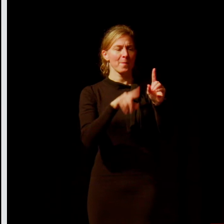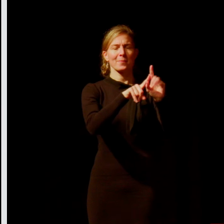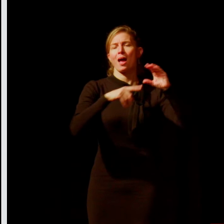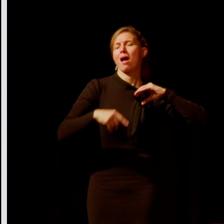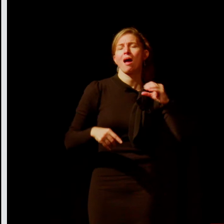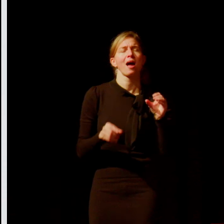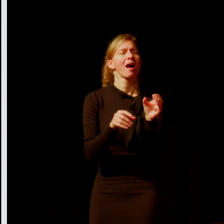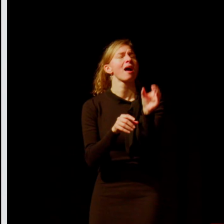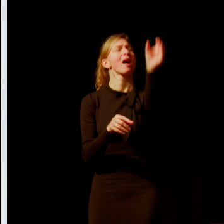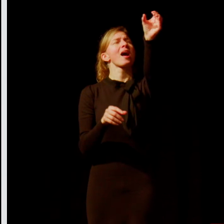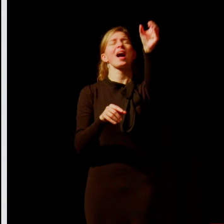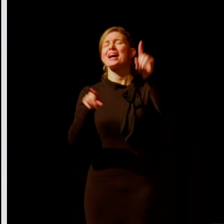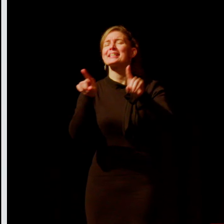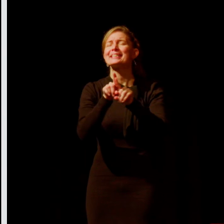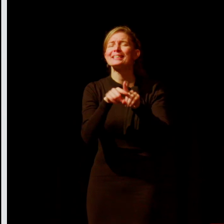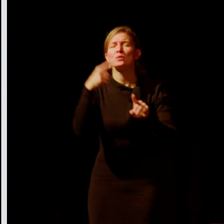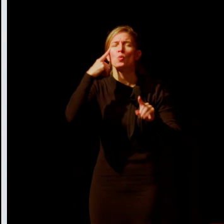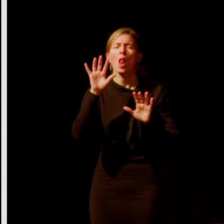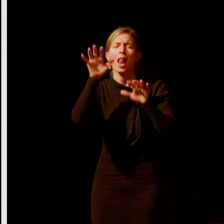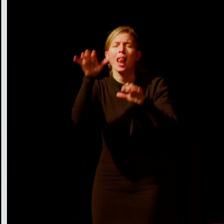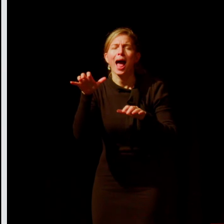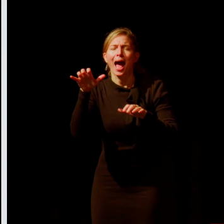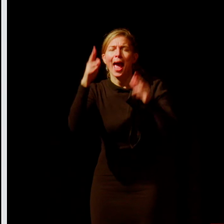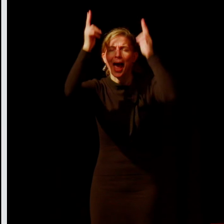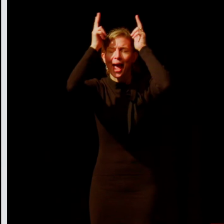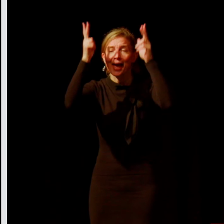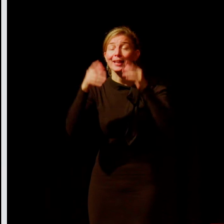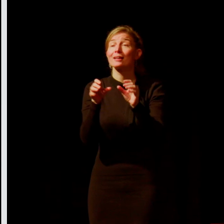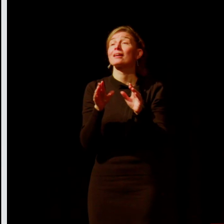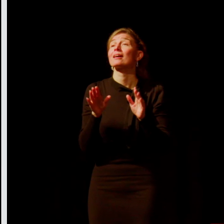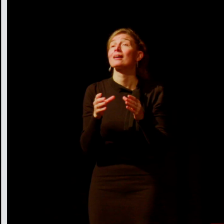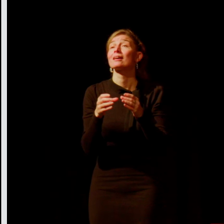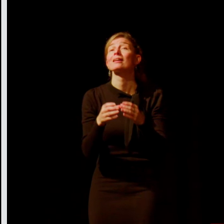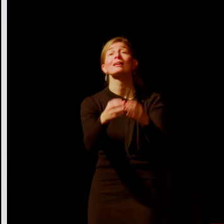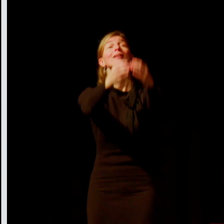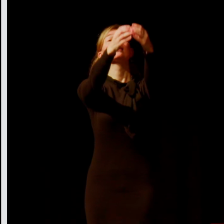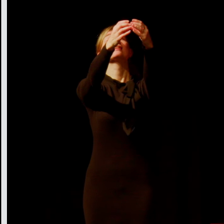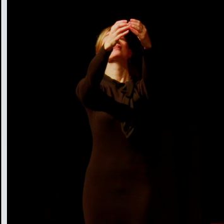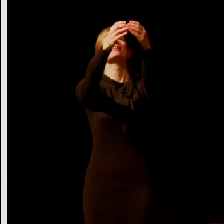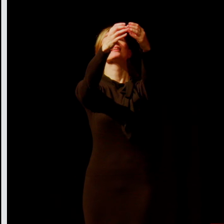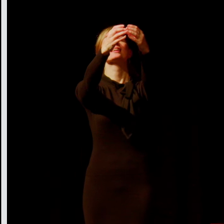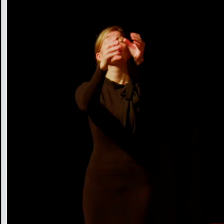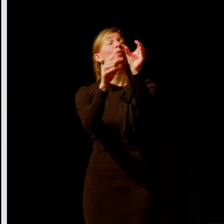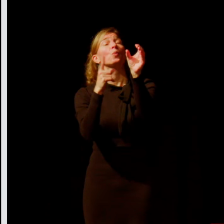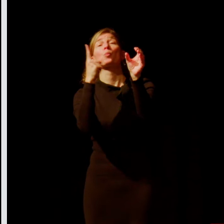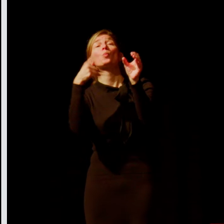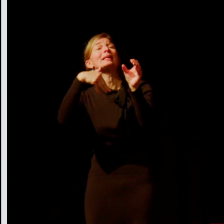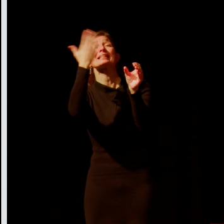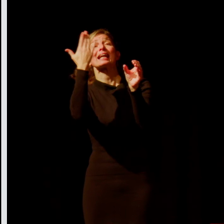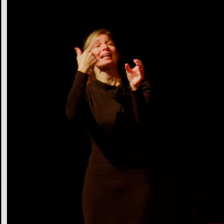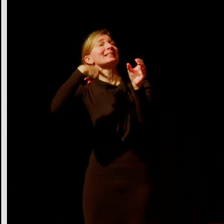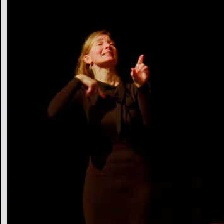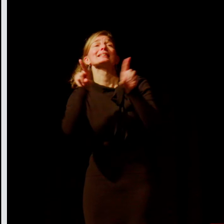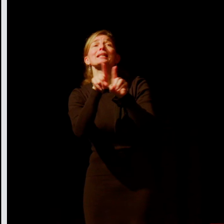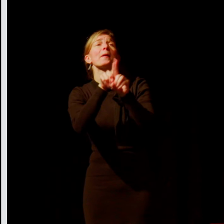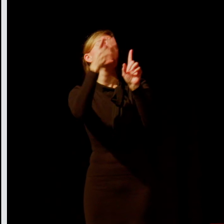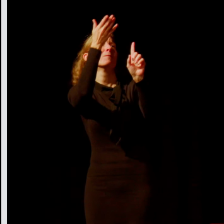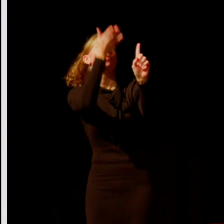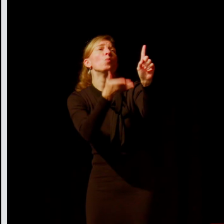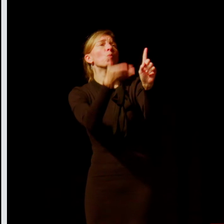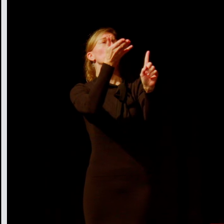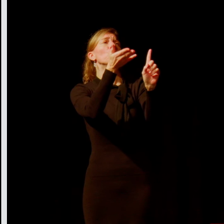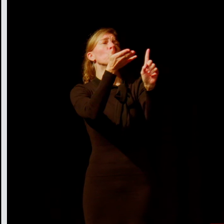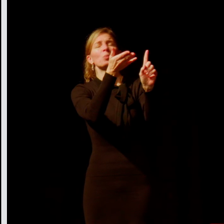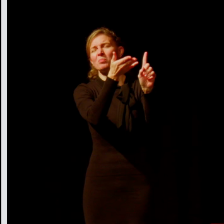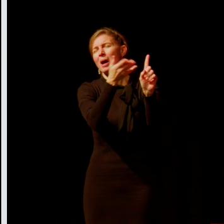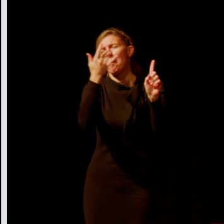up like Simba from The Lion King, and thought, one day I'll be just like you. Maybe minus